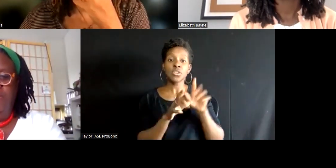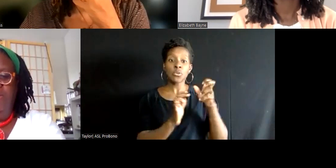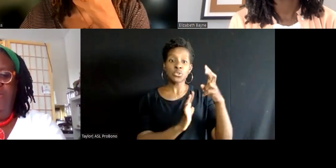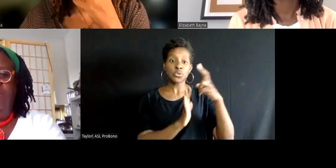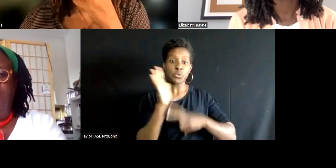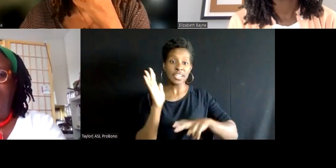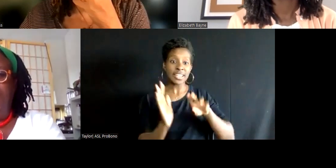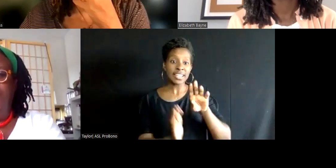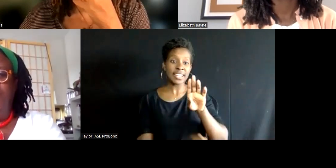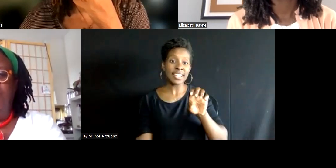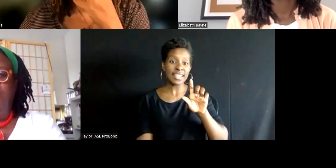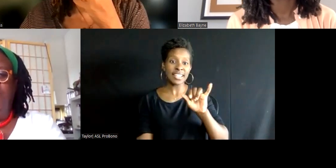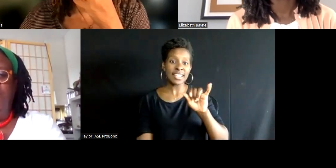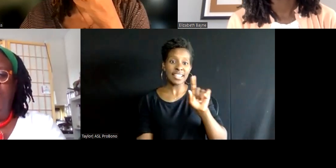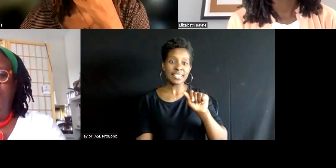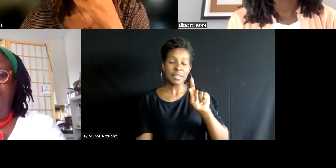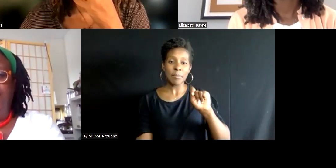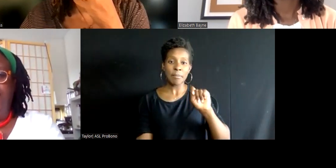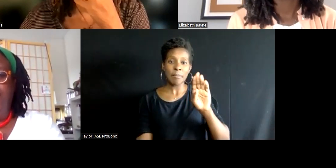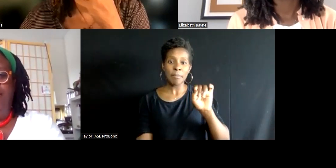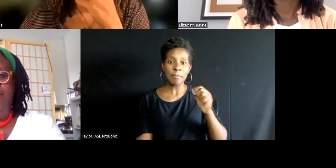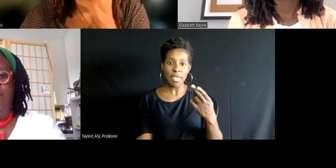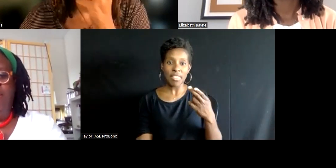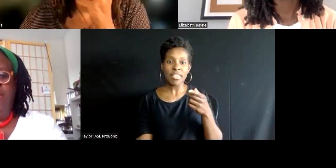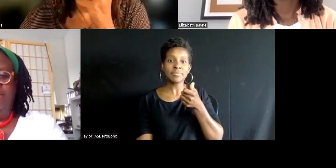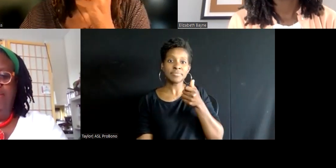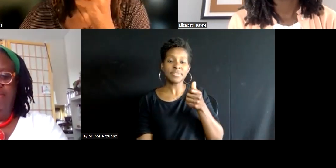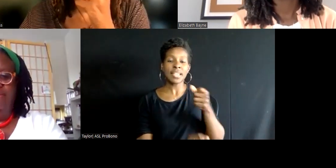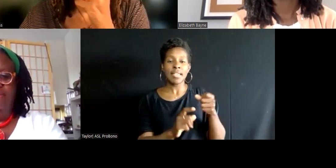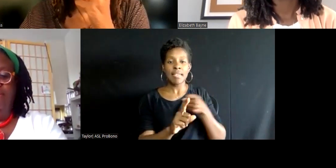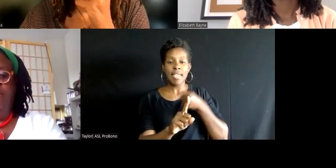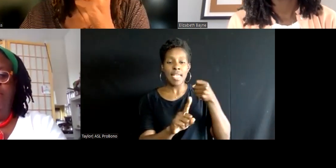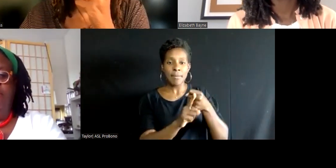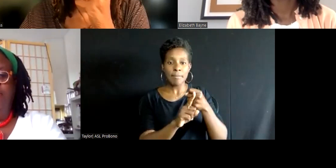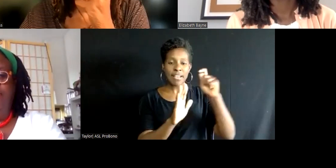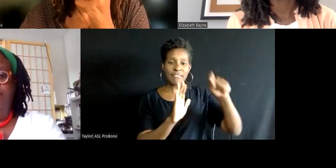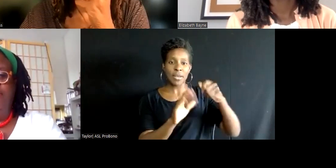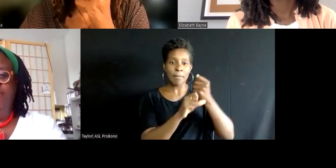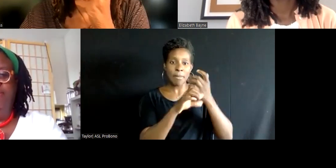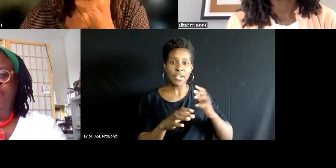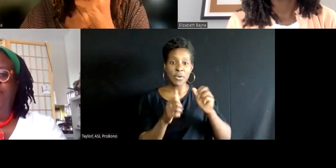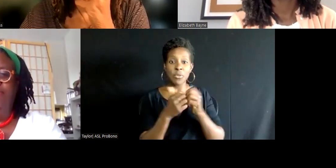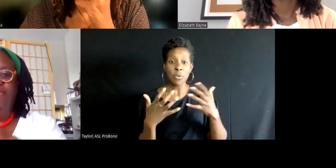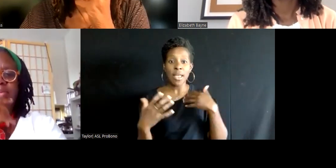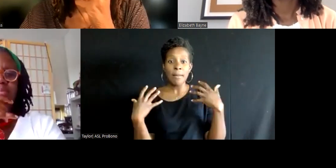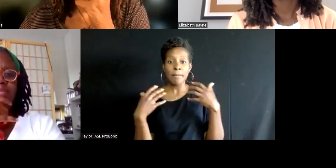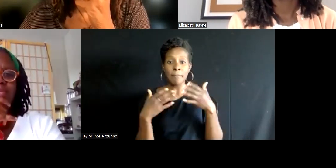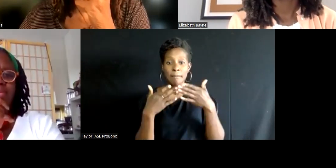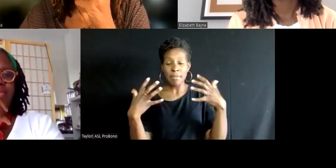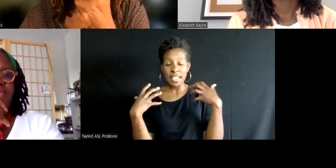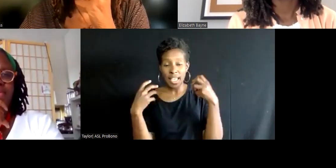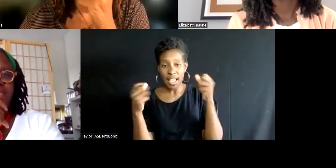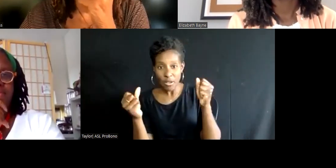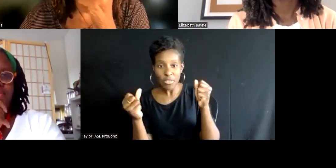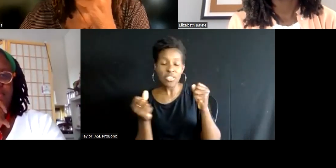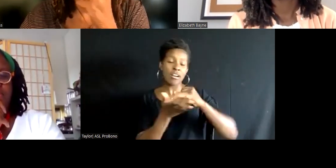Bayne is an impact filmmaker who combines her background in public health with storytelling, art, and